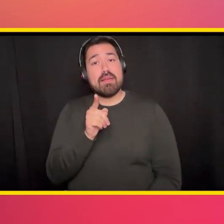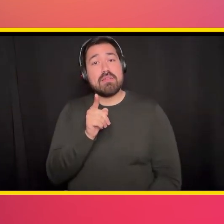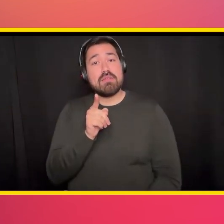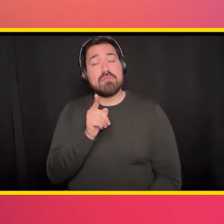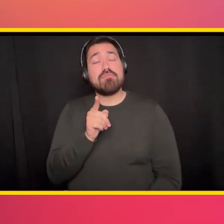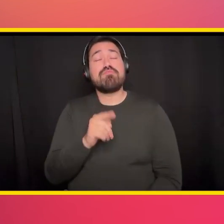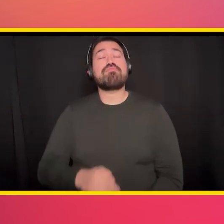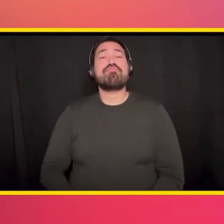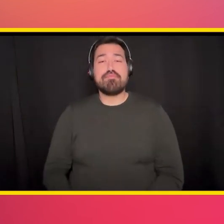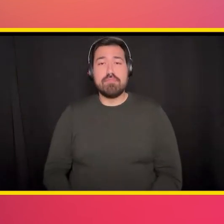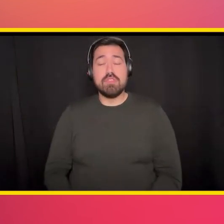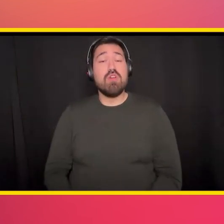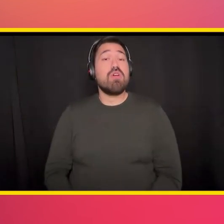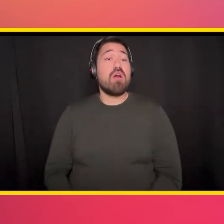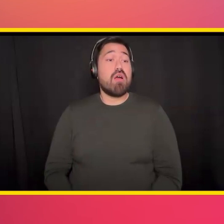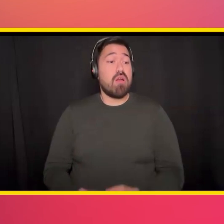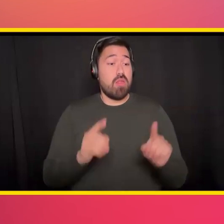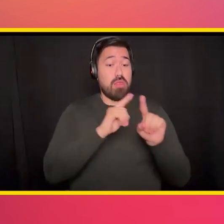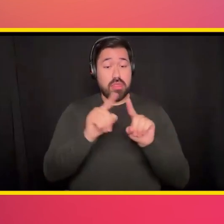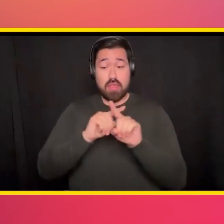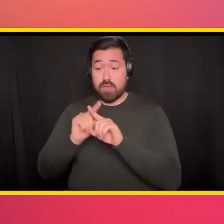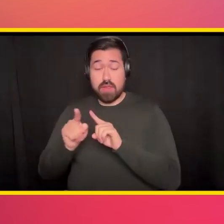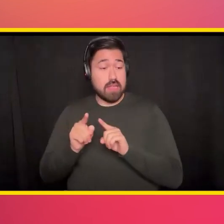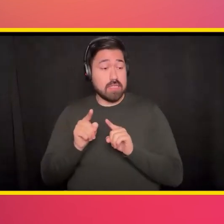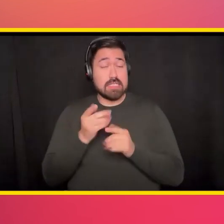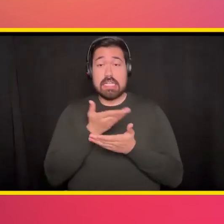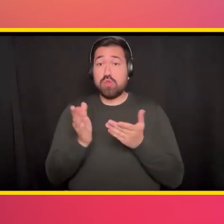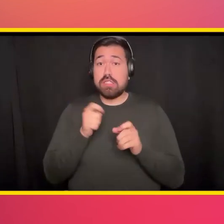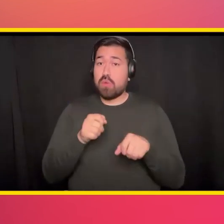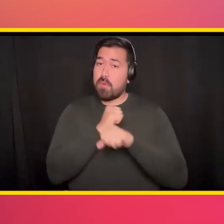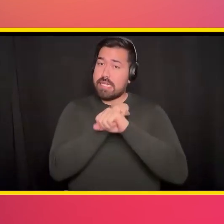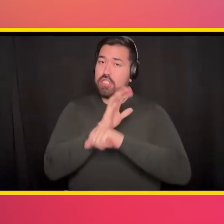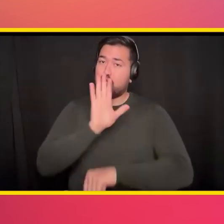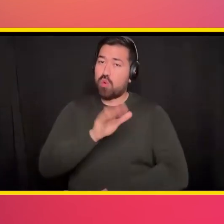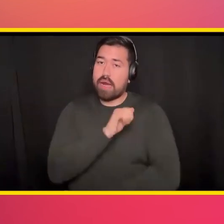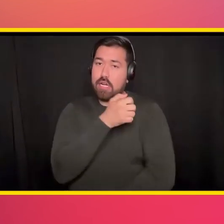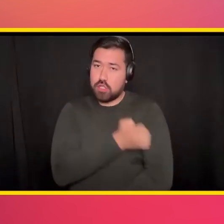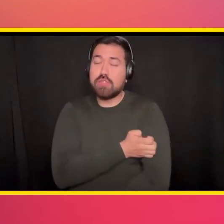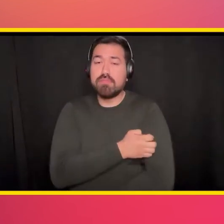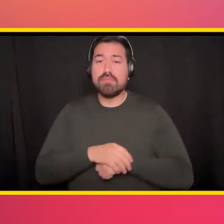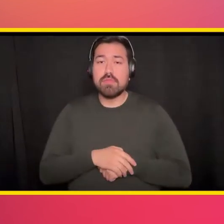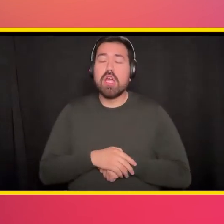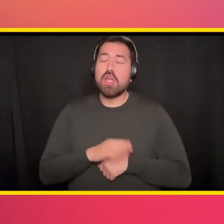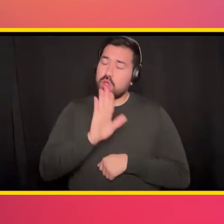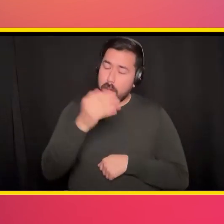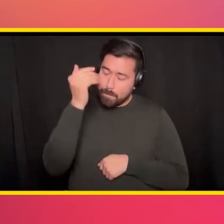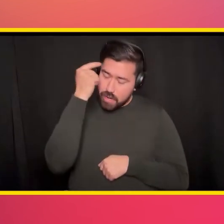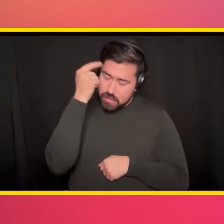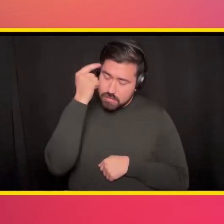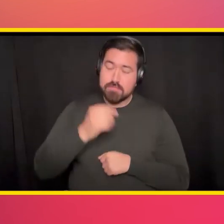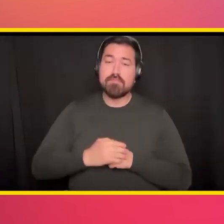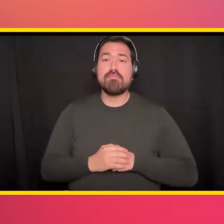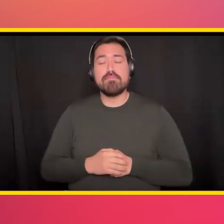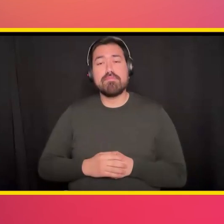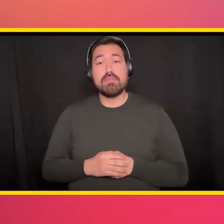there are combination of things. You have to protect your energy. You have to protect your mindset as well, because